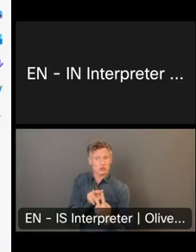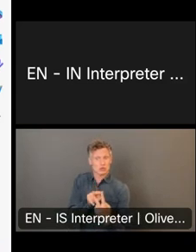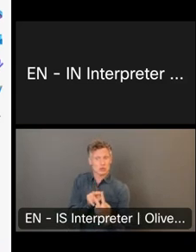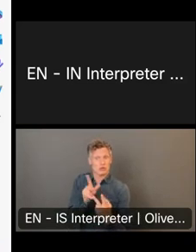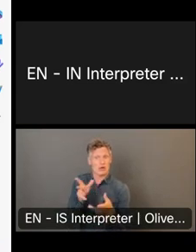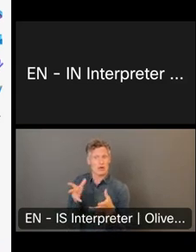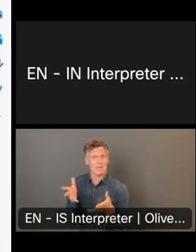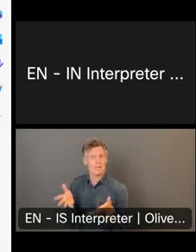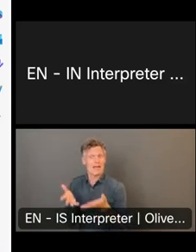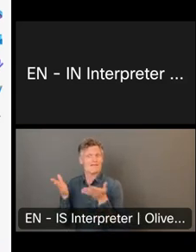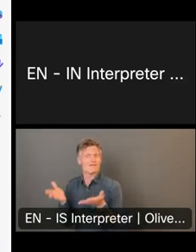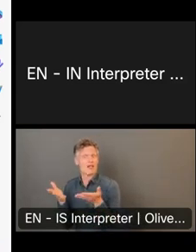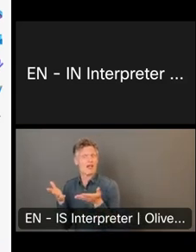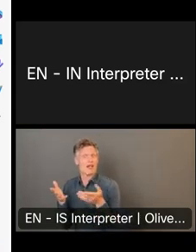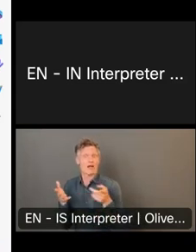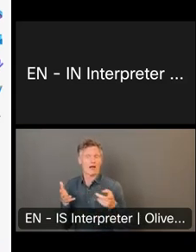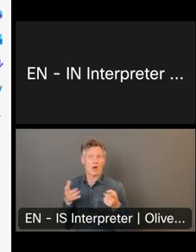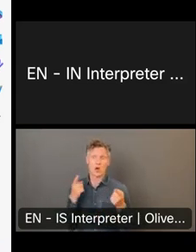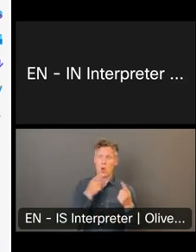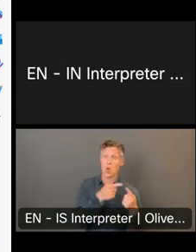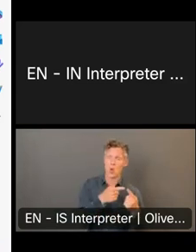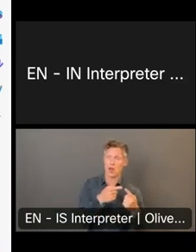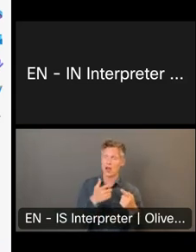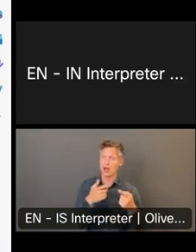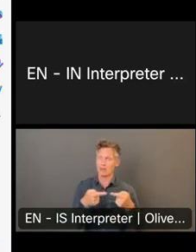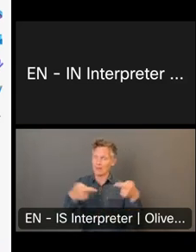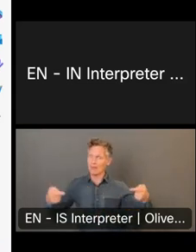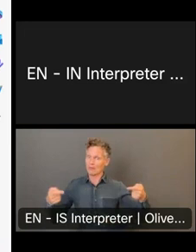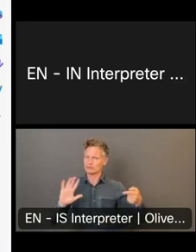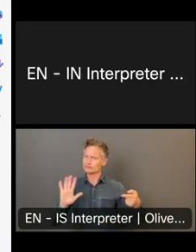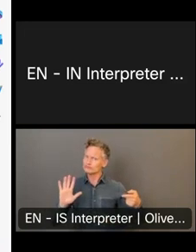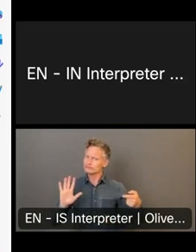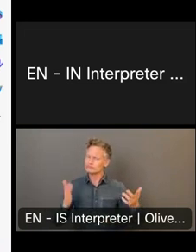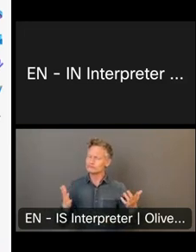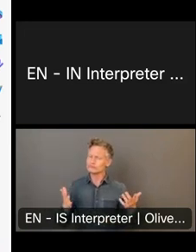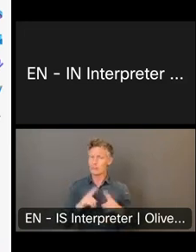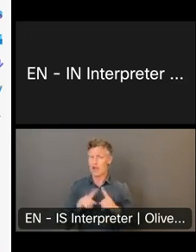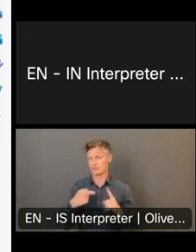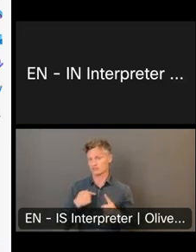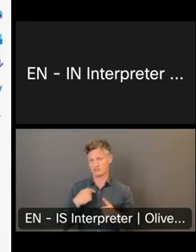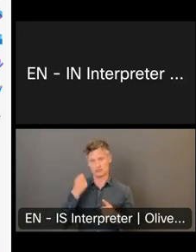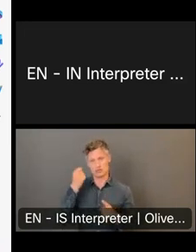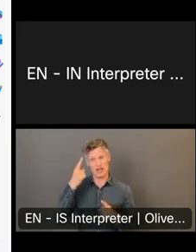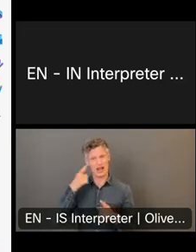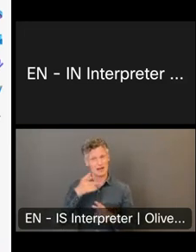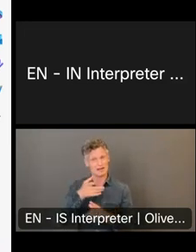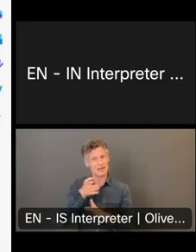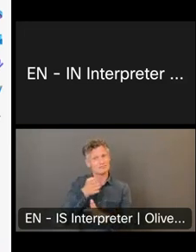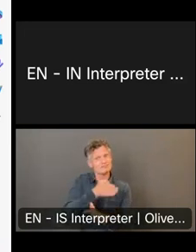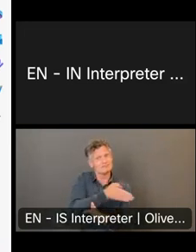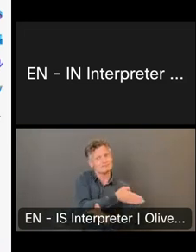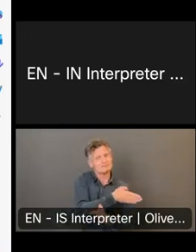other. But I think that I do take the point from the predecessors that I quoted that